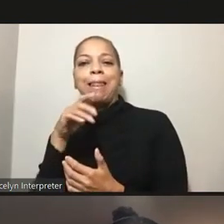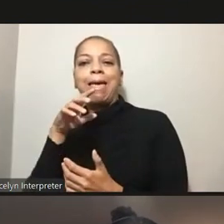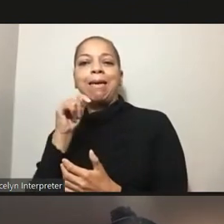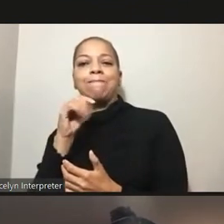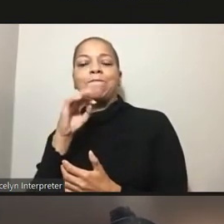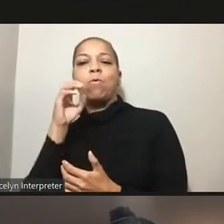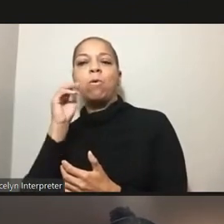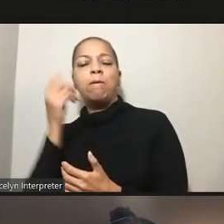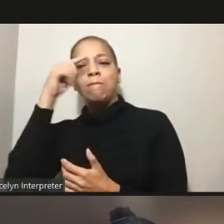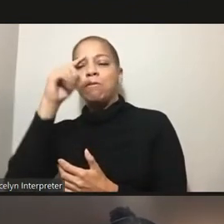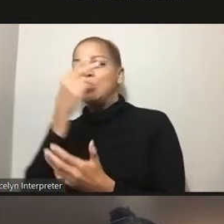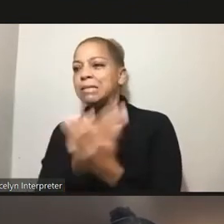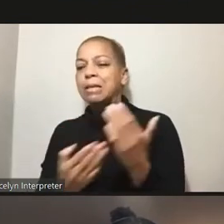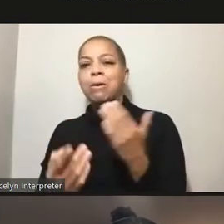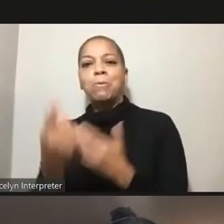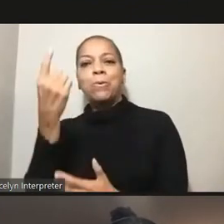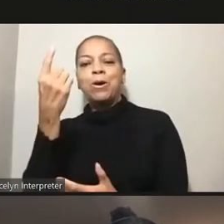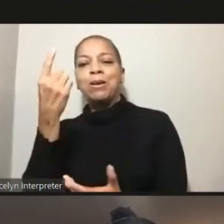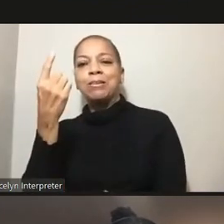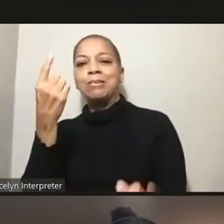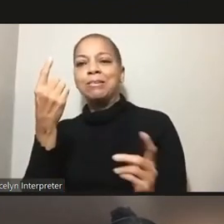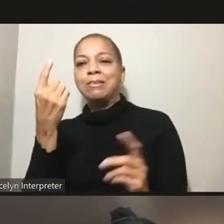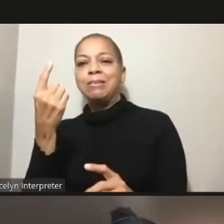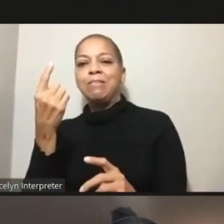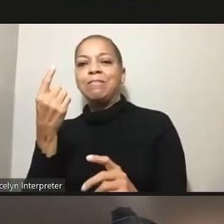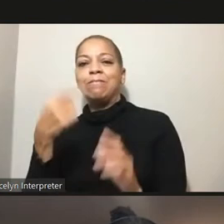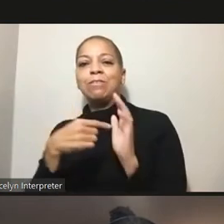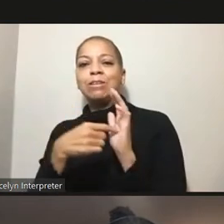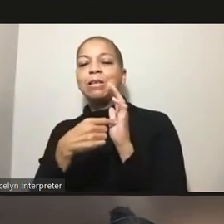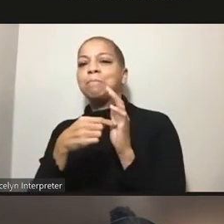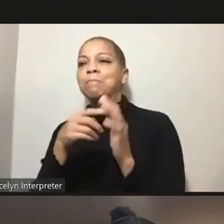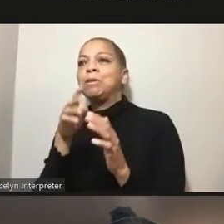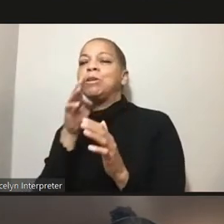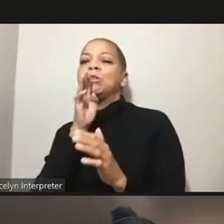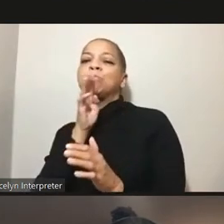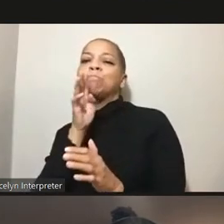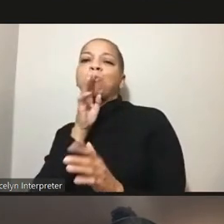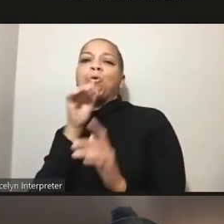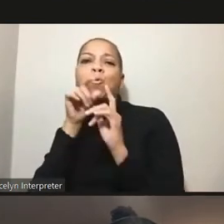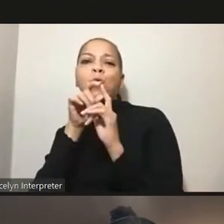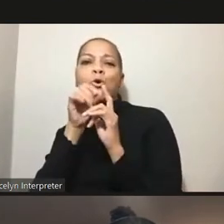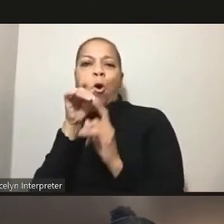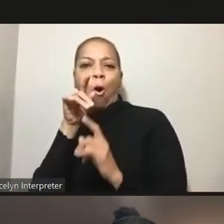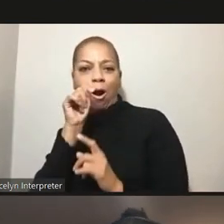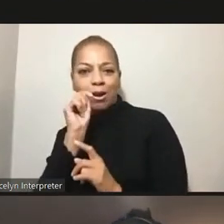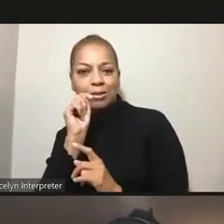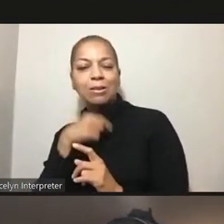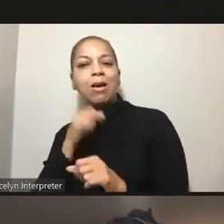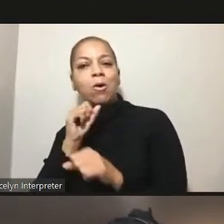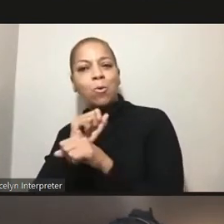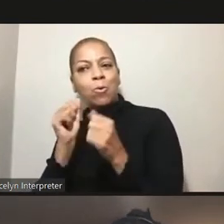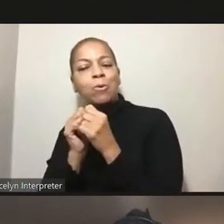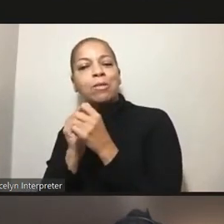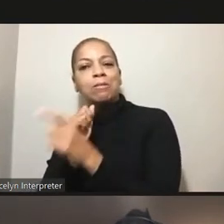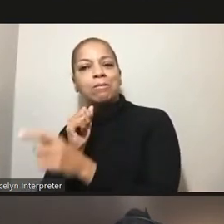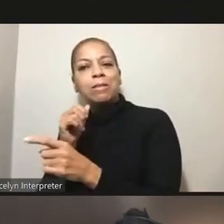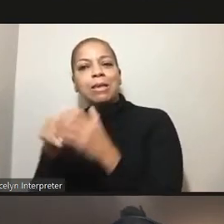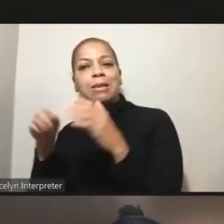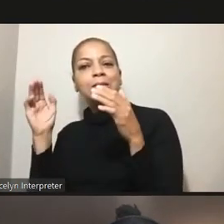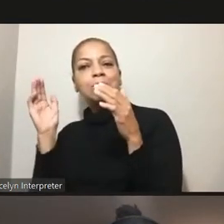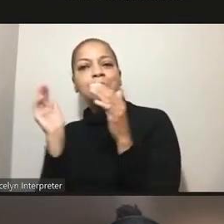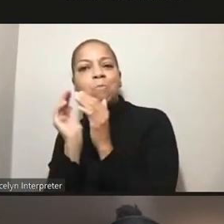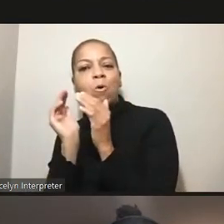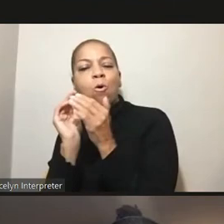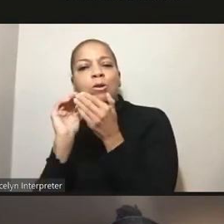for someone that, let's say, a spoken word artist that I'm working with in a small town